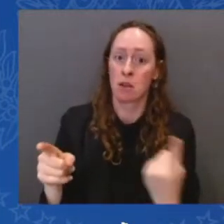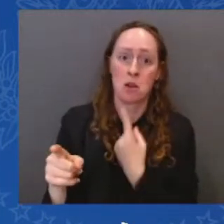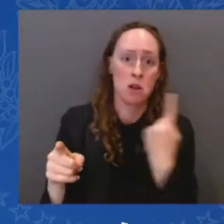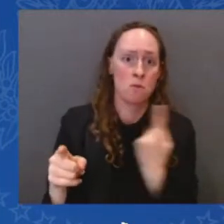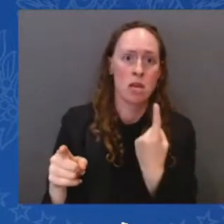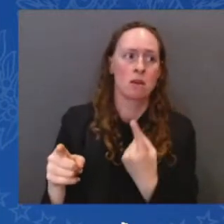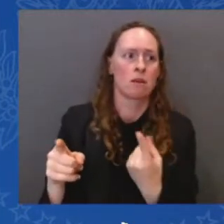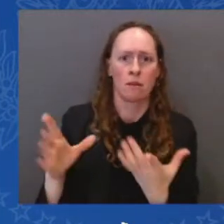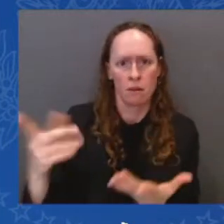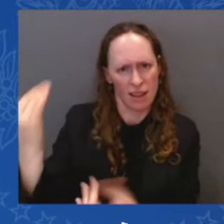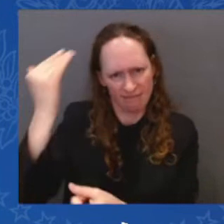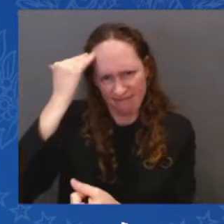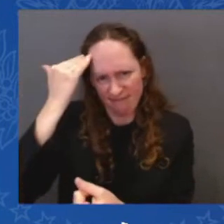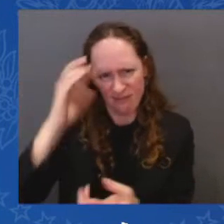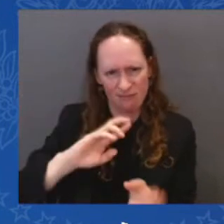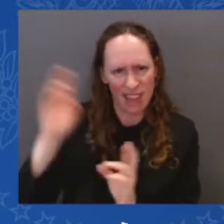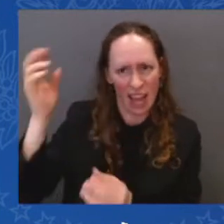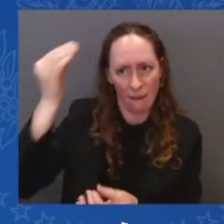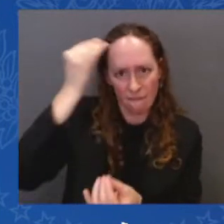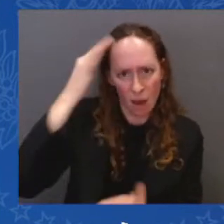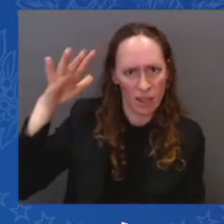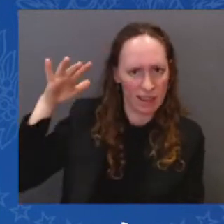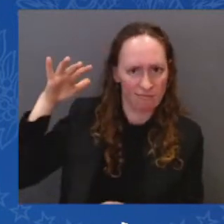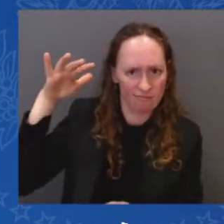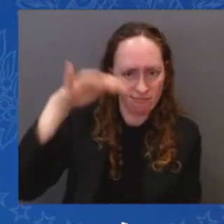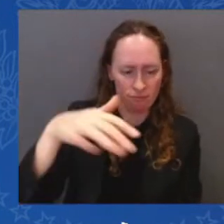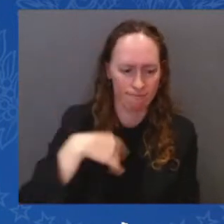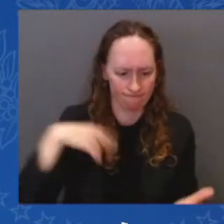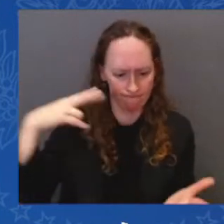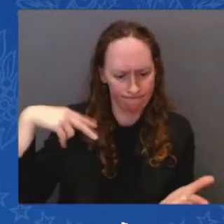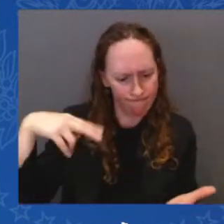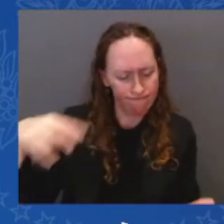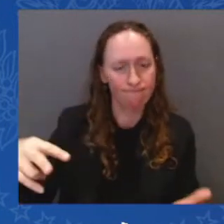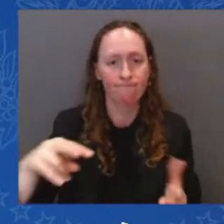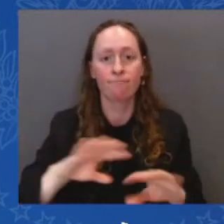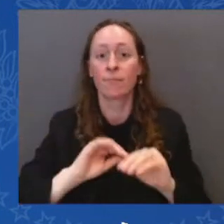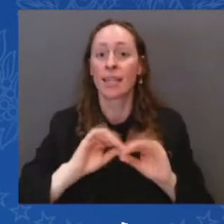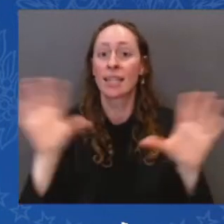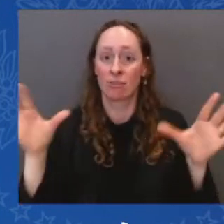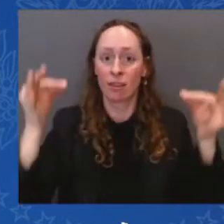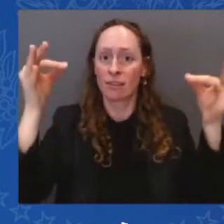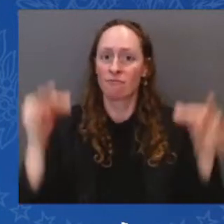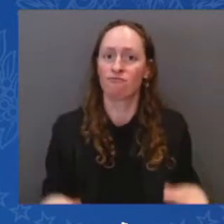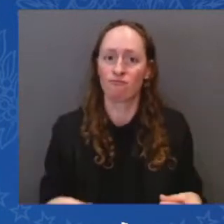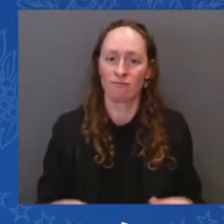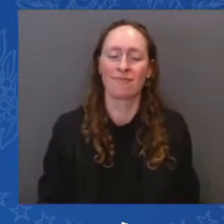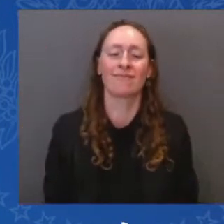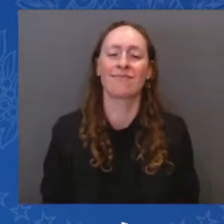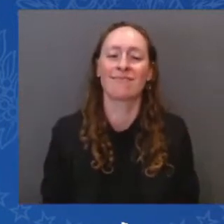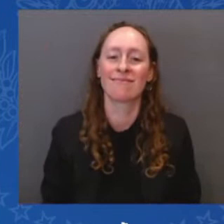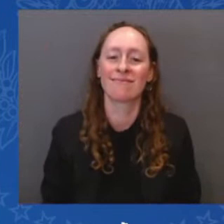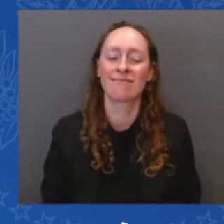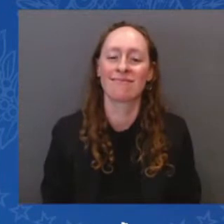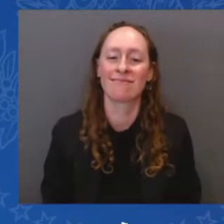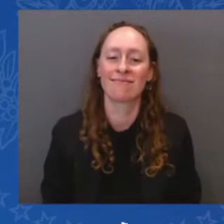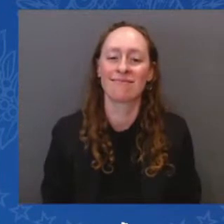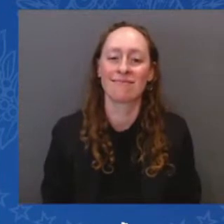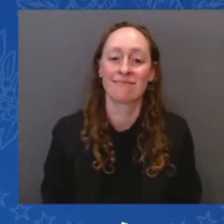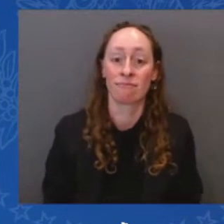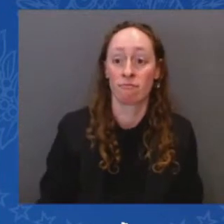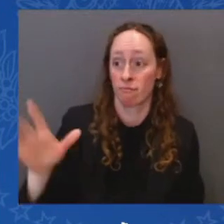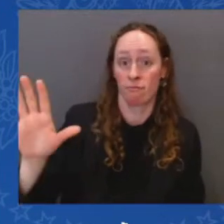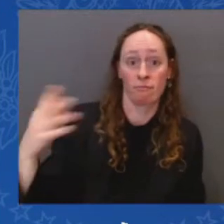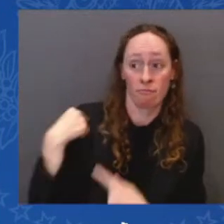back. During his tenure as chairman, Mark has been a steady hand guiding our military as